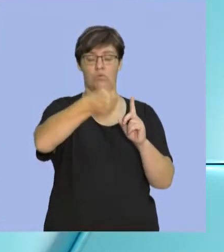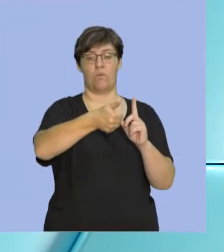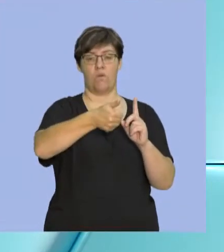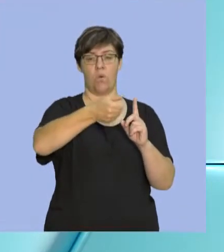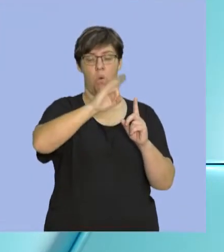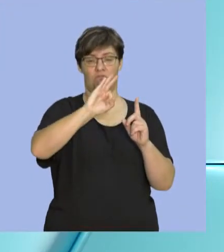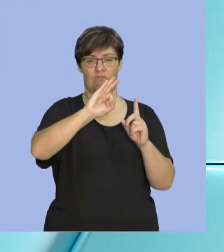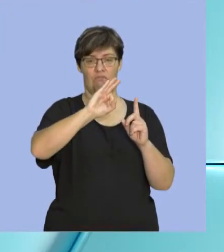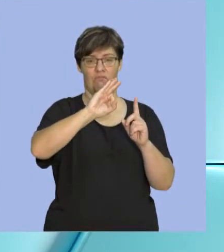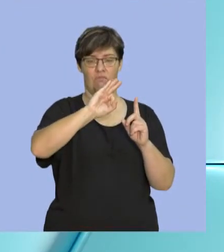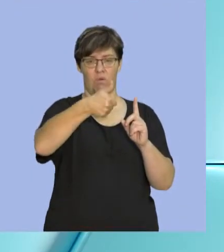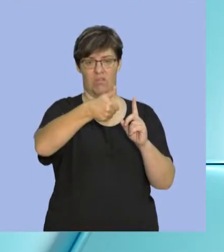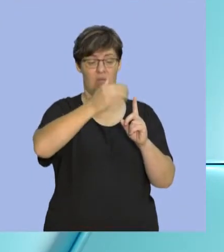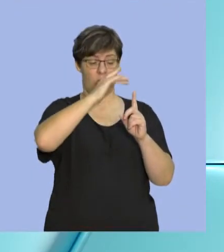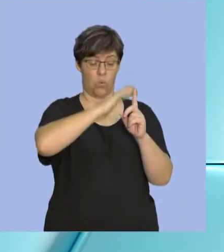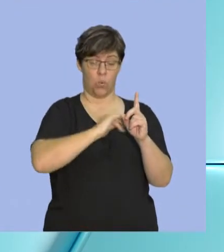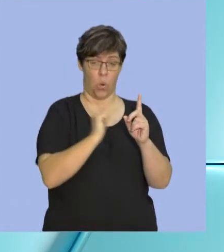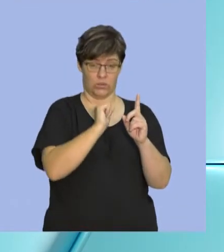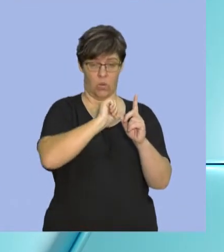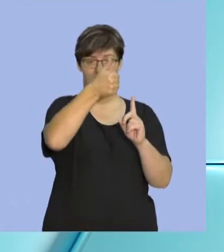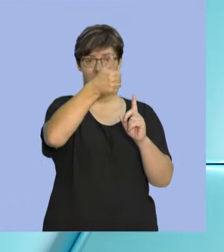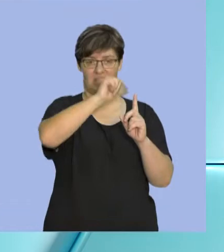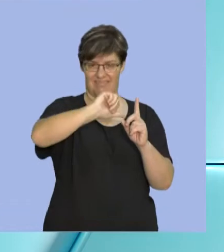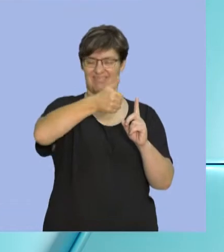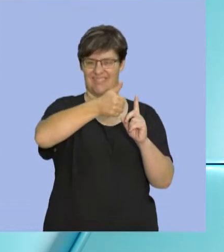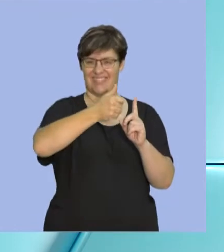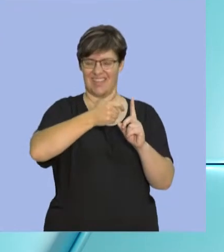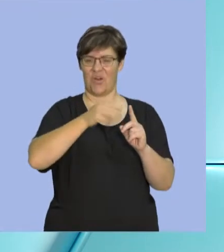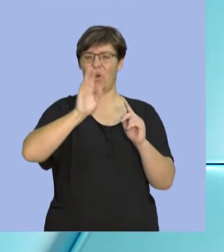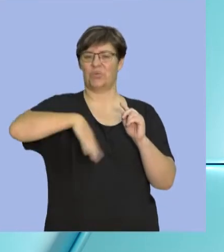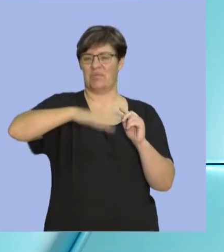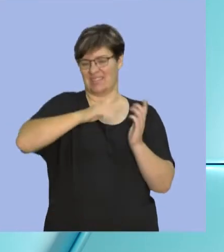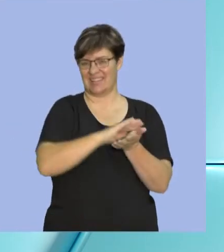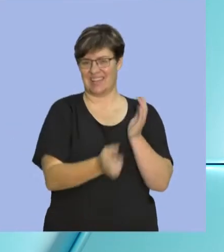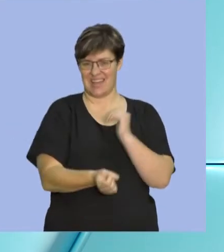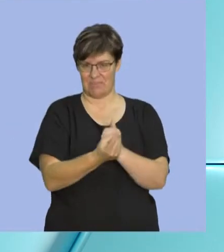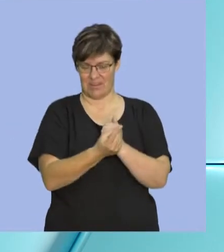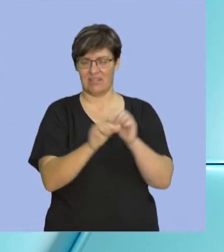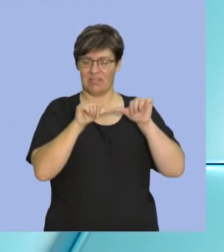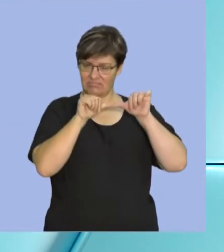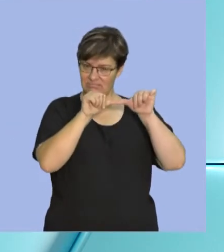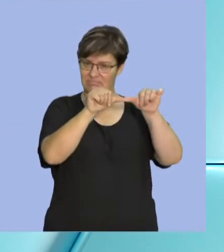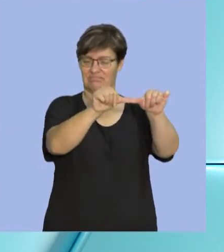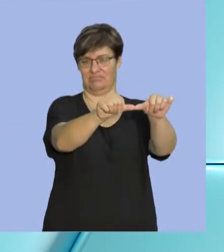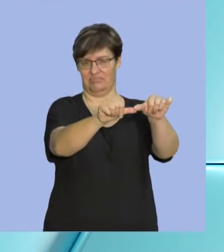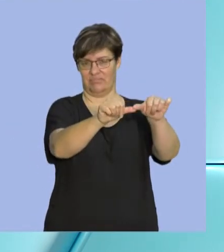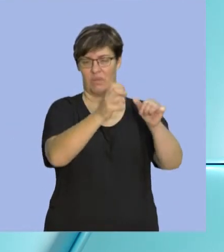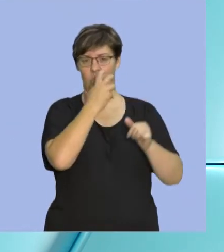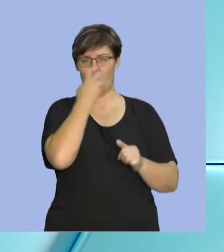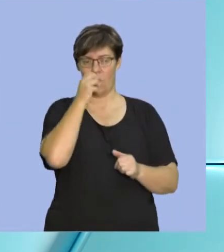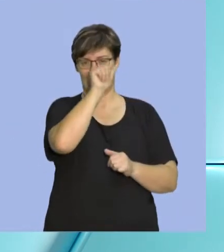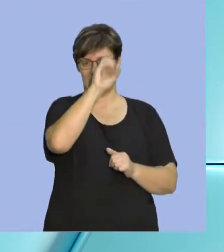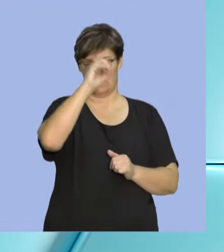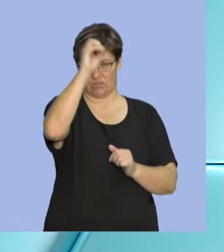when the water cools down. And that's a mechanical process of keeping the temperature constant.